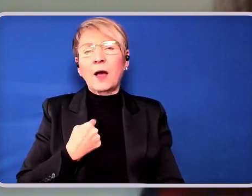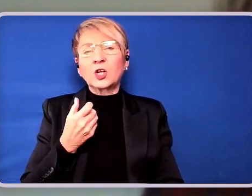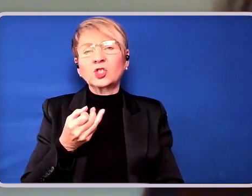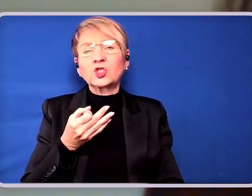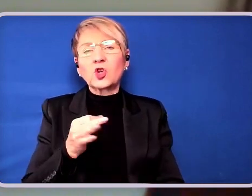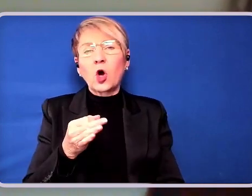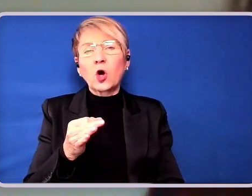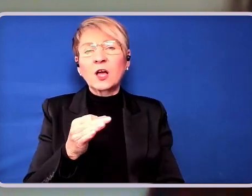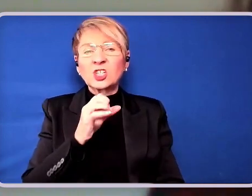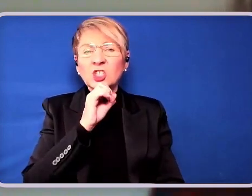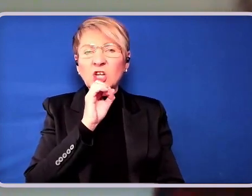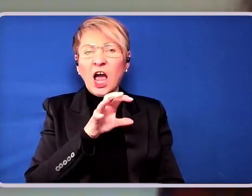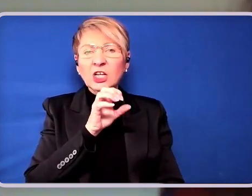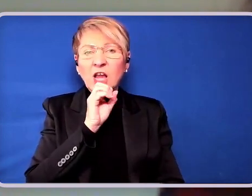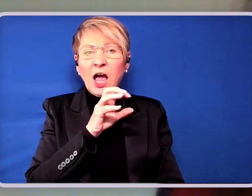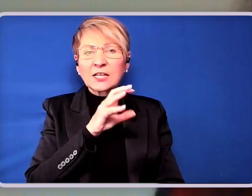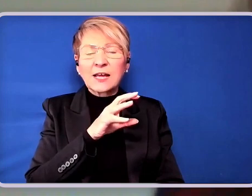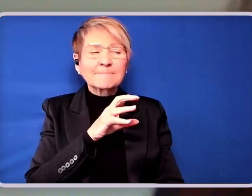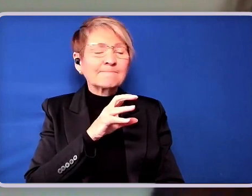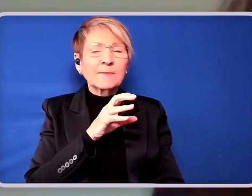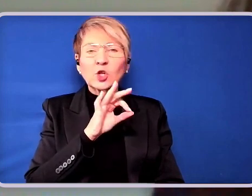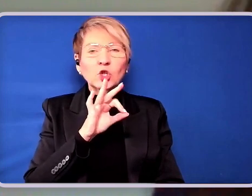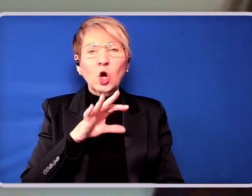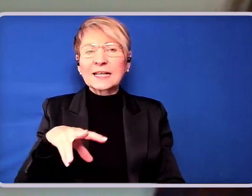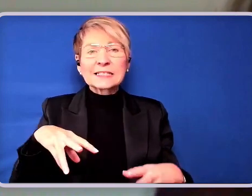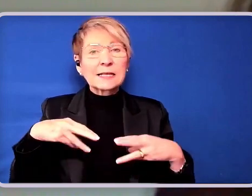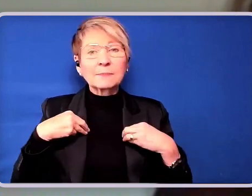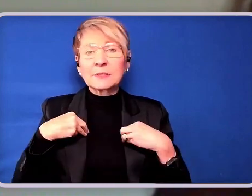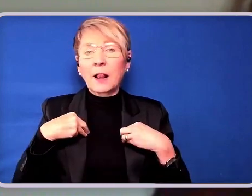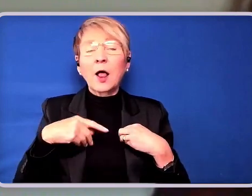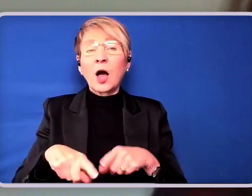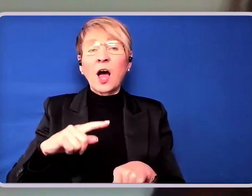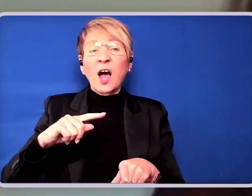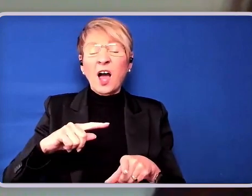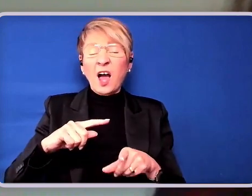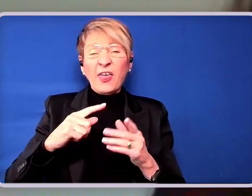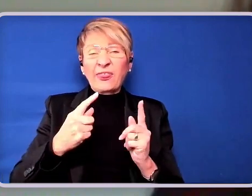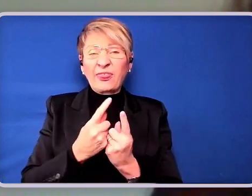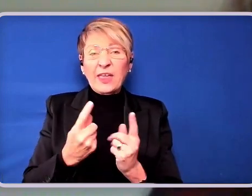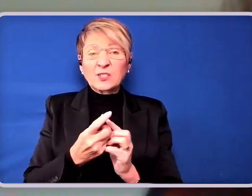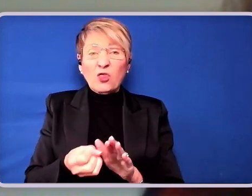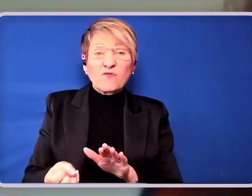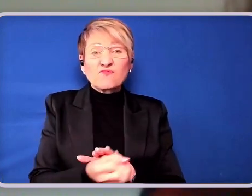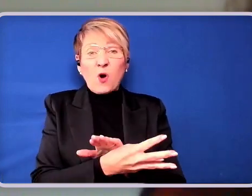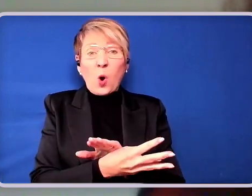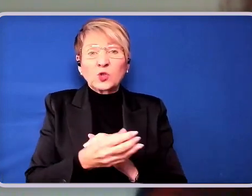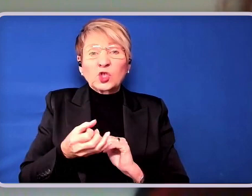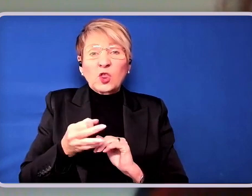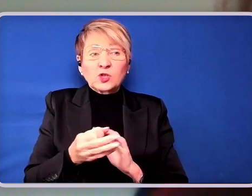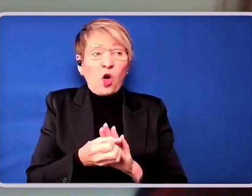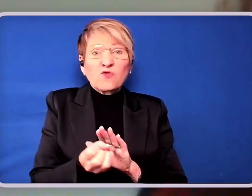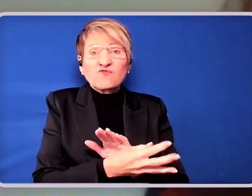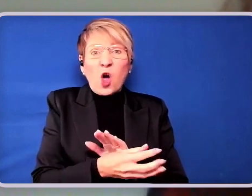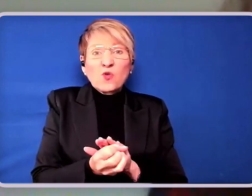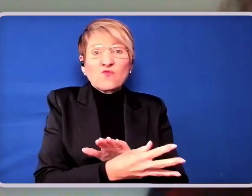acceptable in such a forum, and I had to throw treats. And so now, if any of you have heard me talk about behaviours in school, I think I did